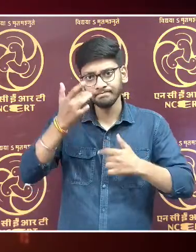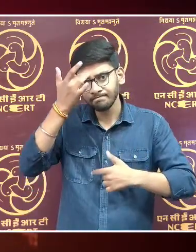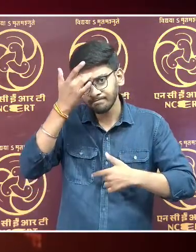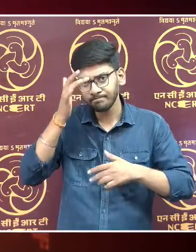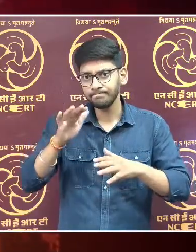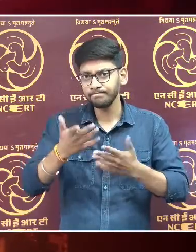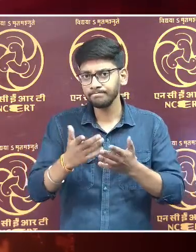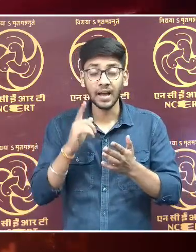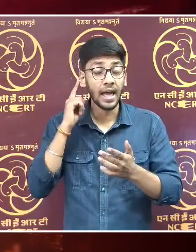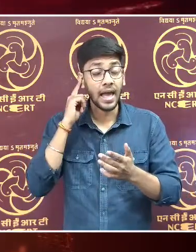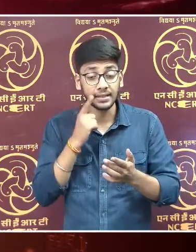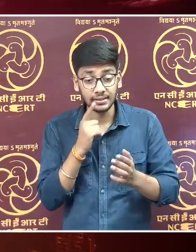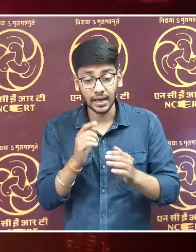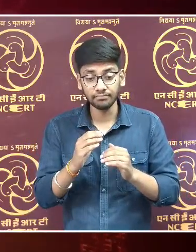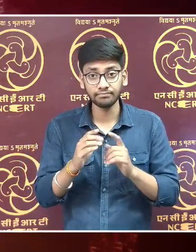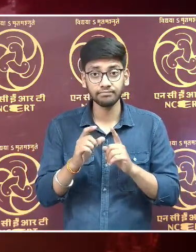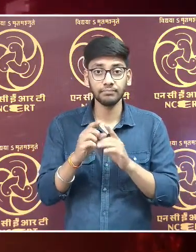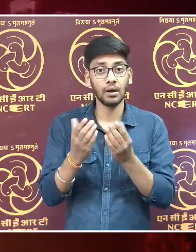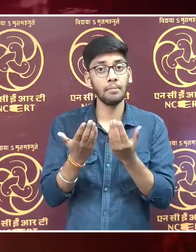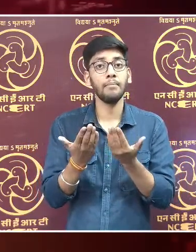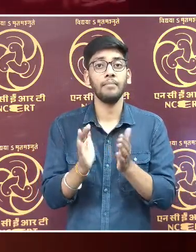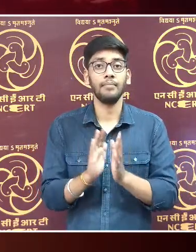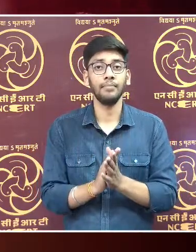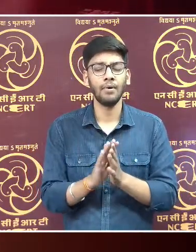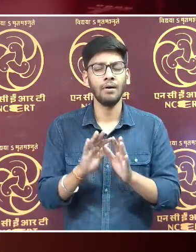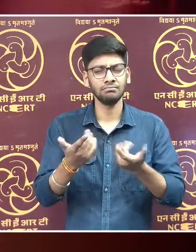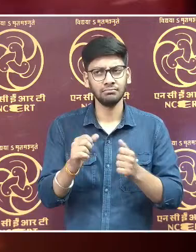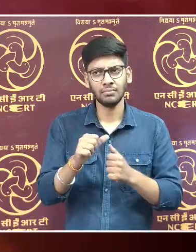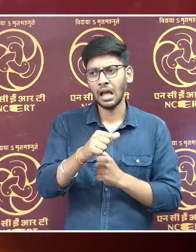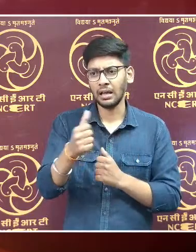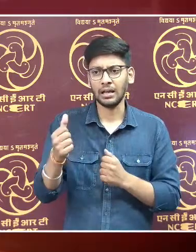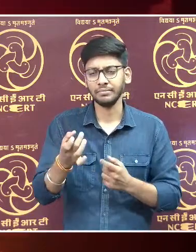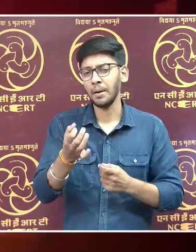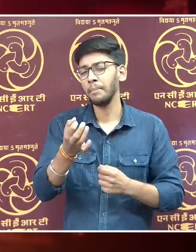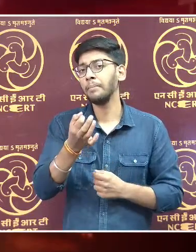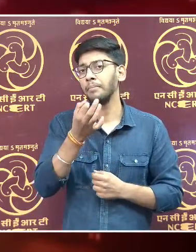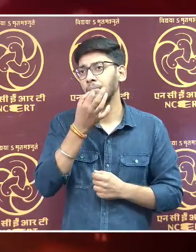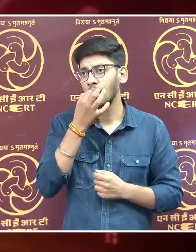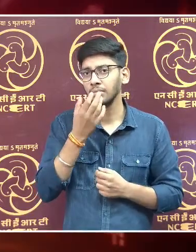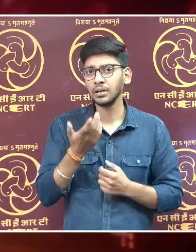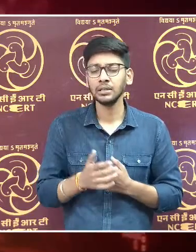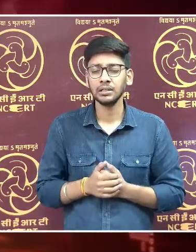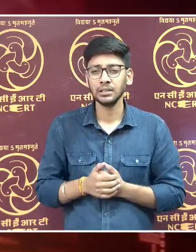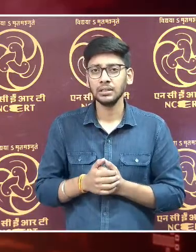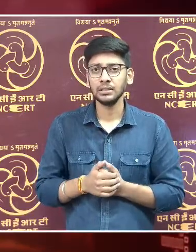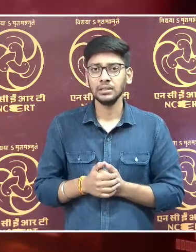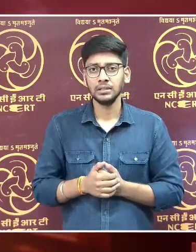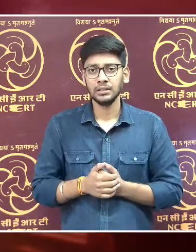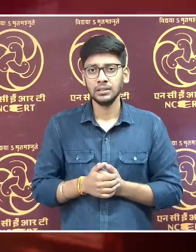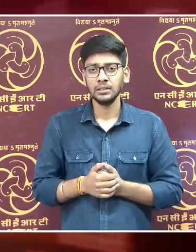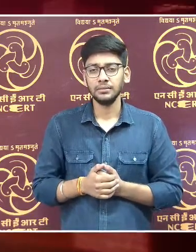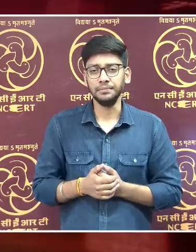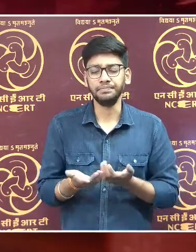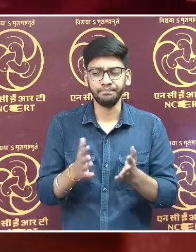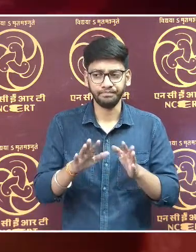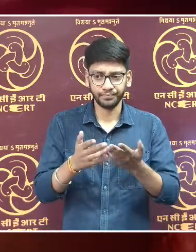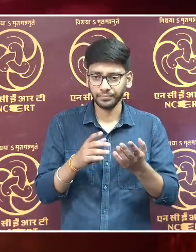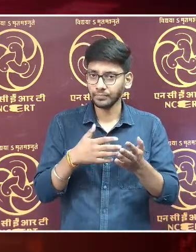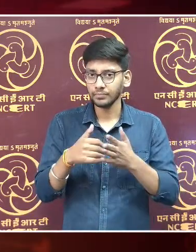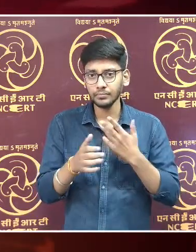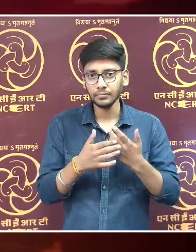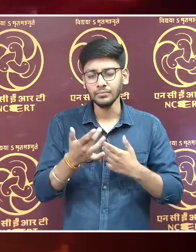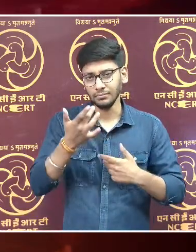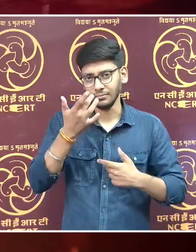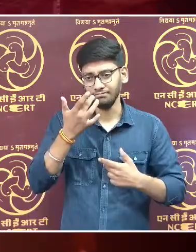child. And or any other medication, the child might have some other infection,